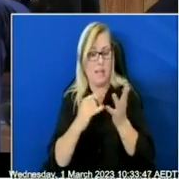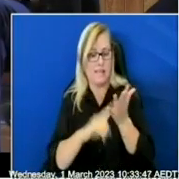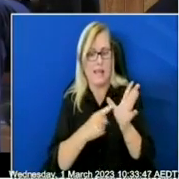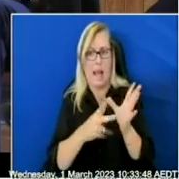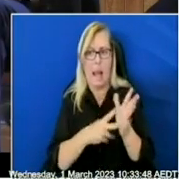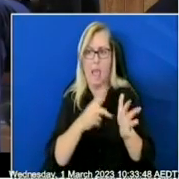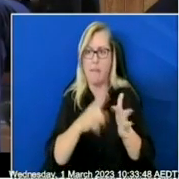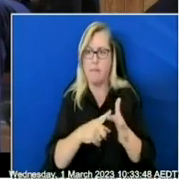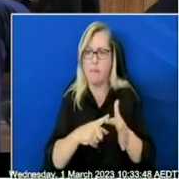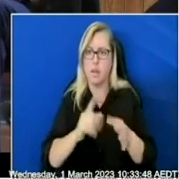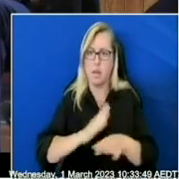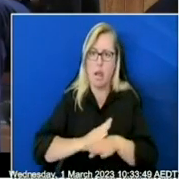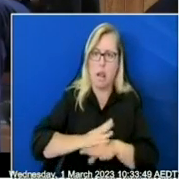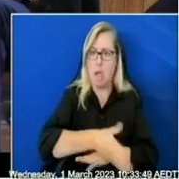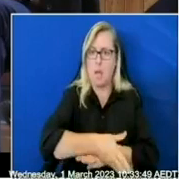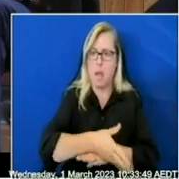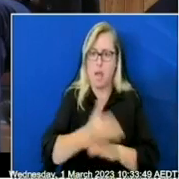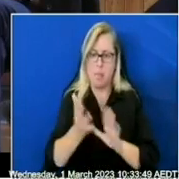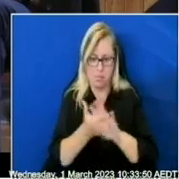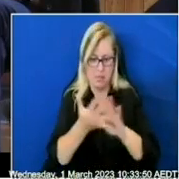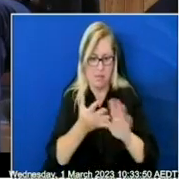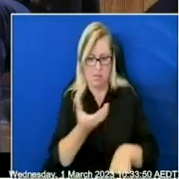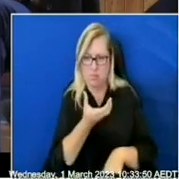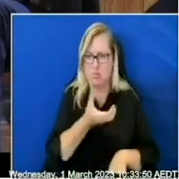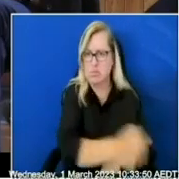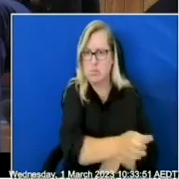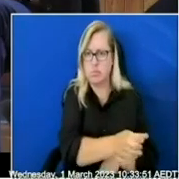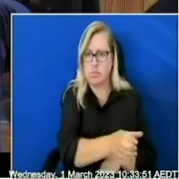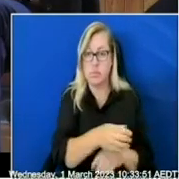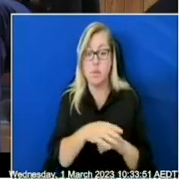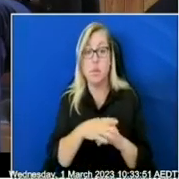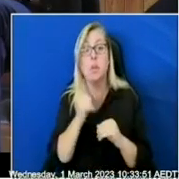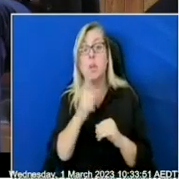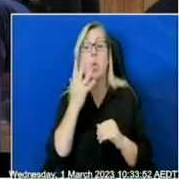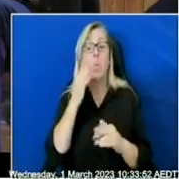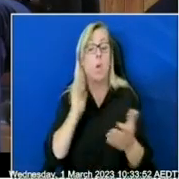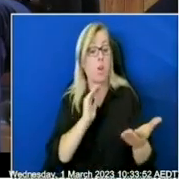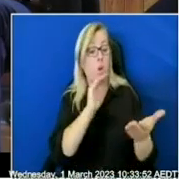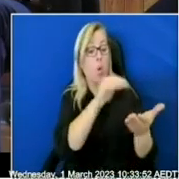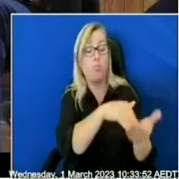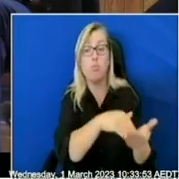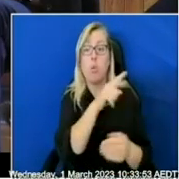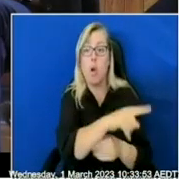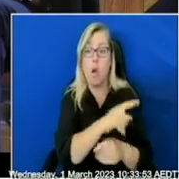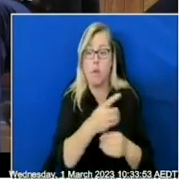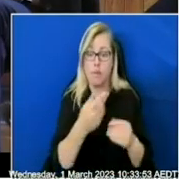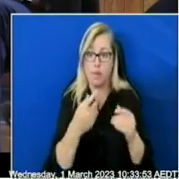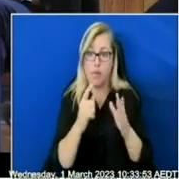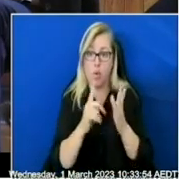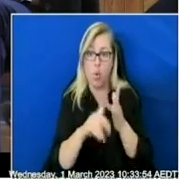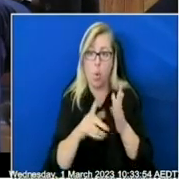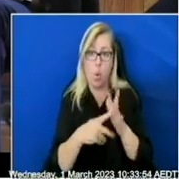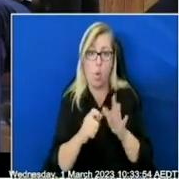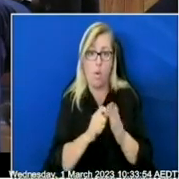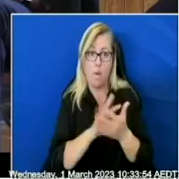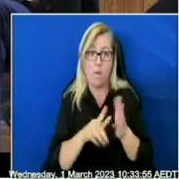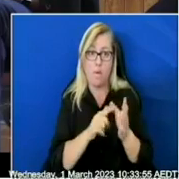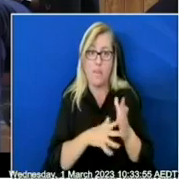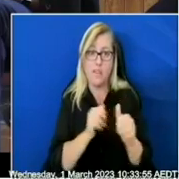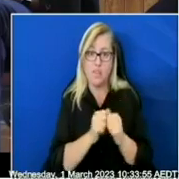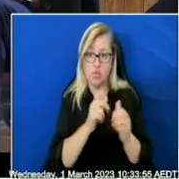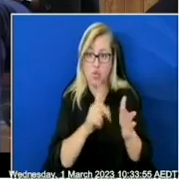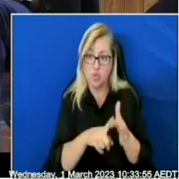when she got to the orphanage, I don't think the orphanage would have been able to run without all their little slaves. Her mum went straight to